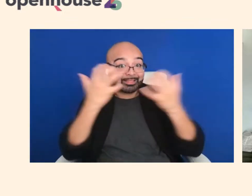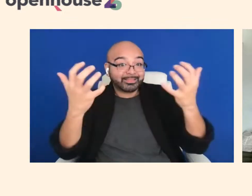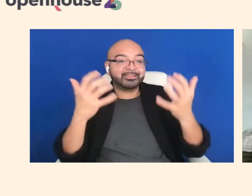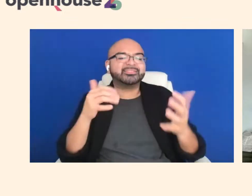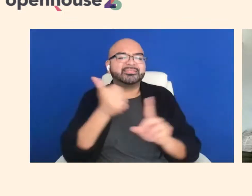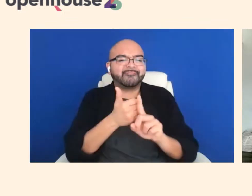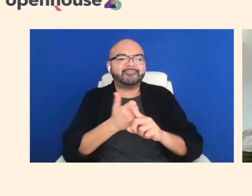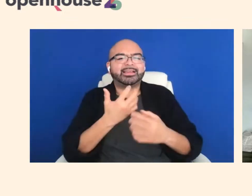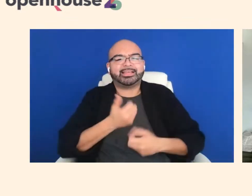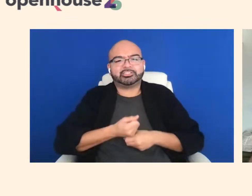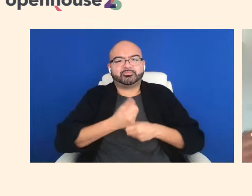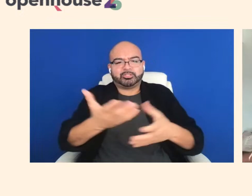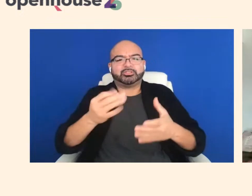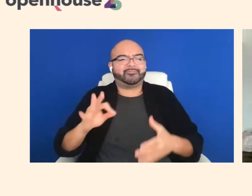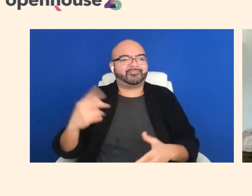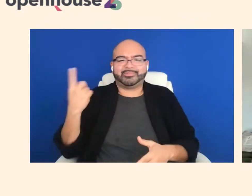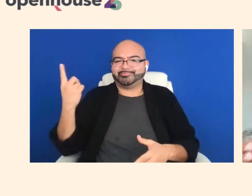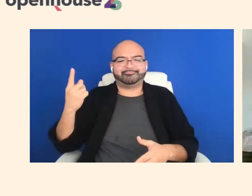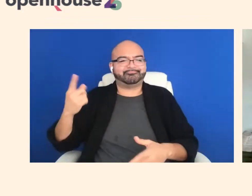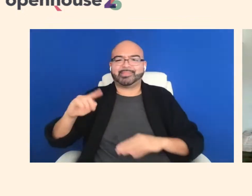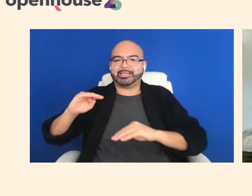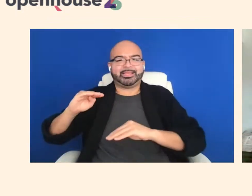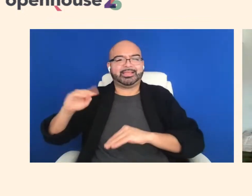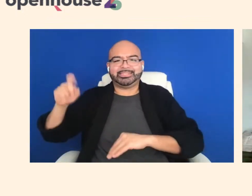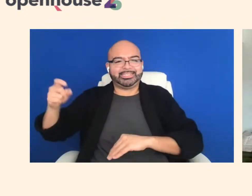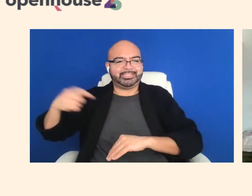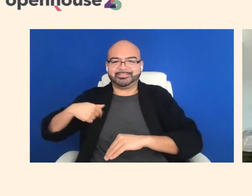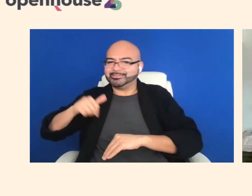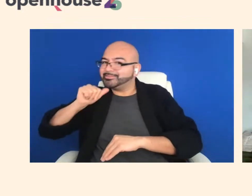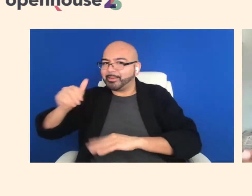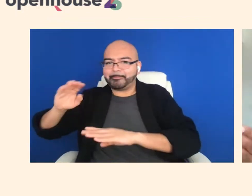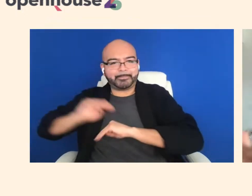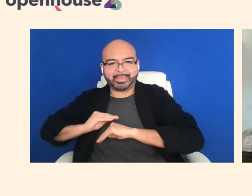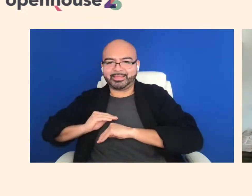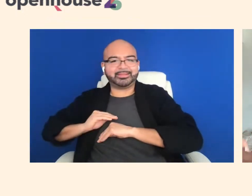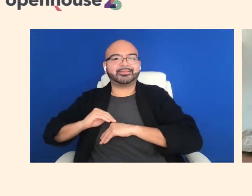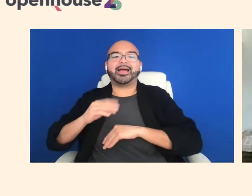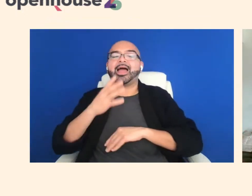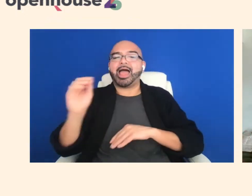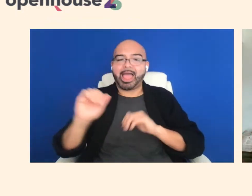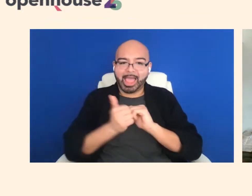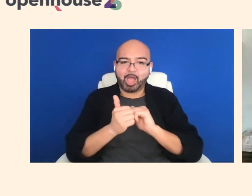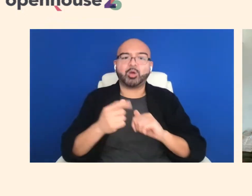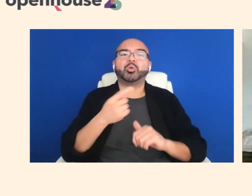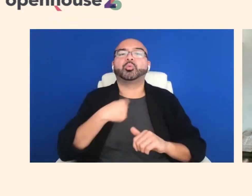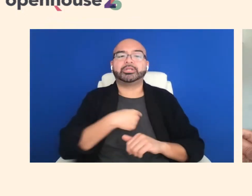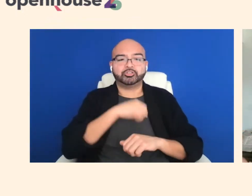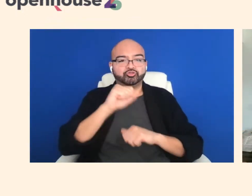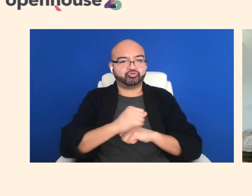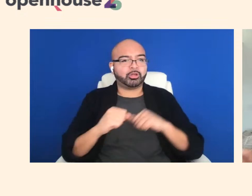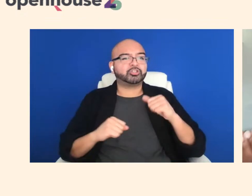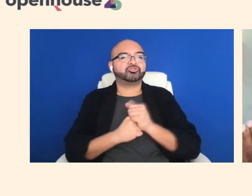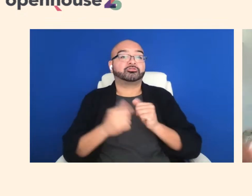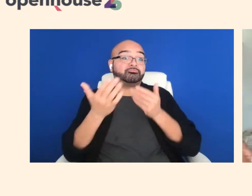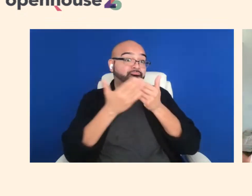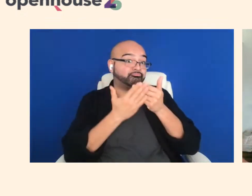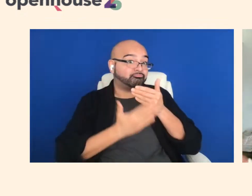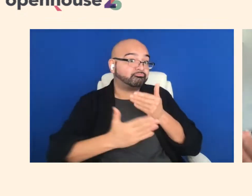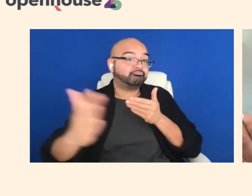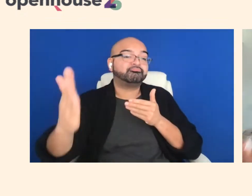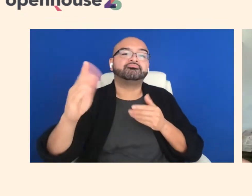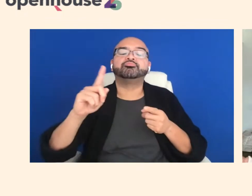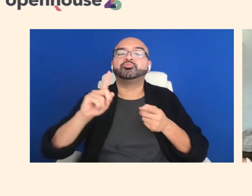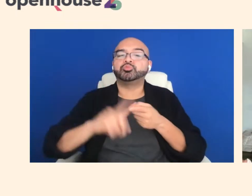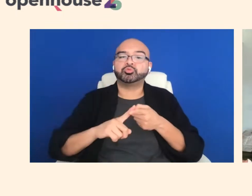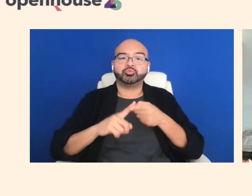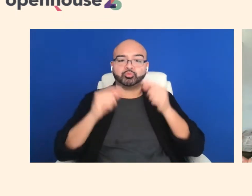of mine, and then how we structure from future forward to hold the unmet need